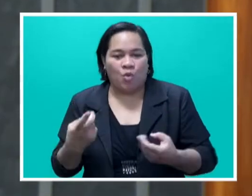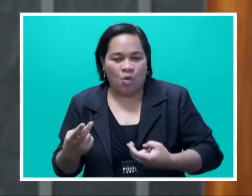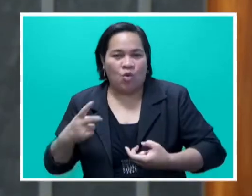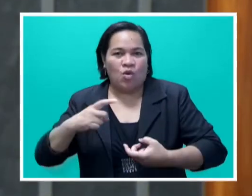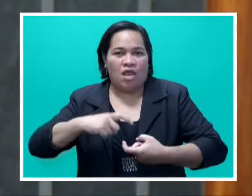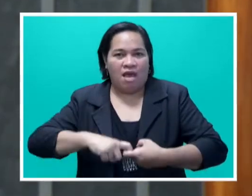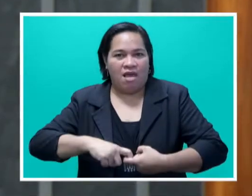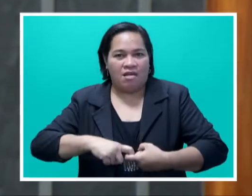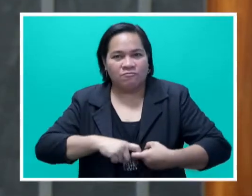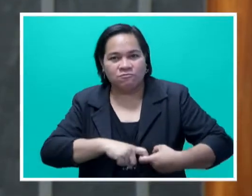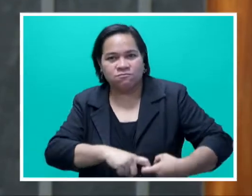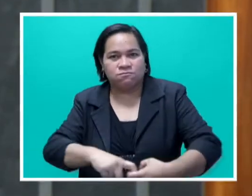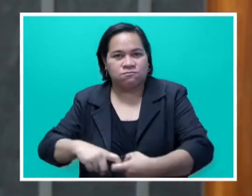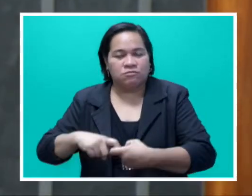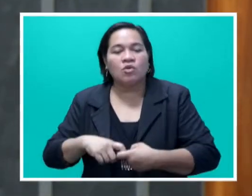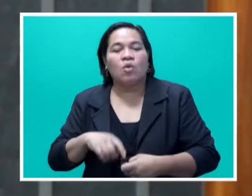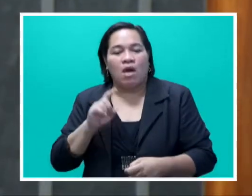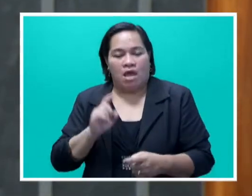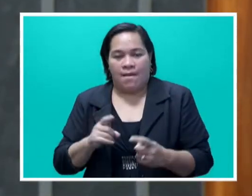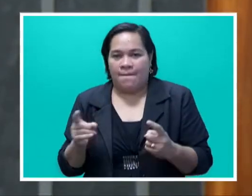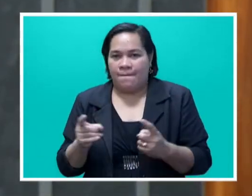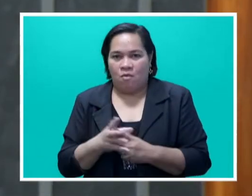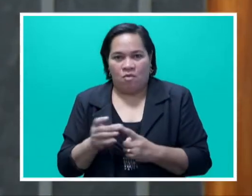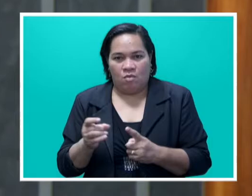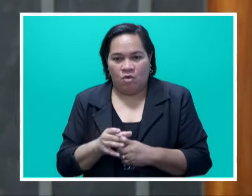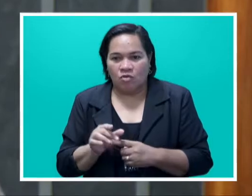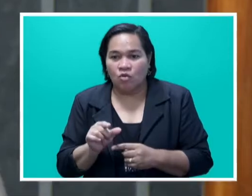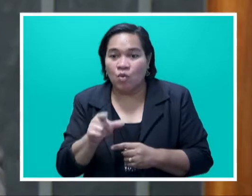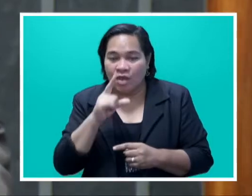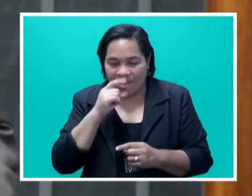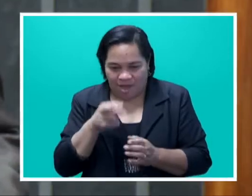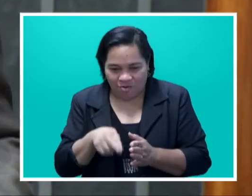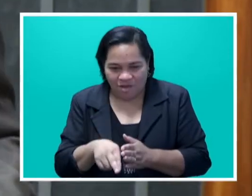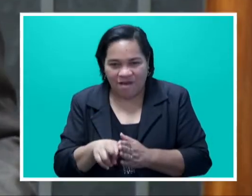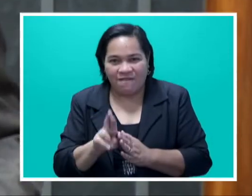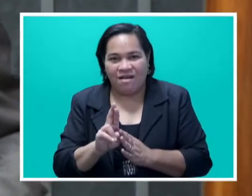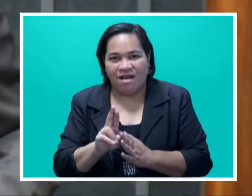Mr. Speaker said, a key part of the recovery process.